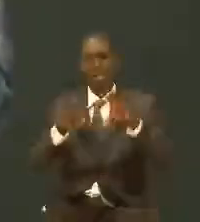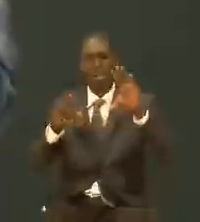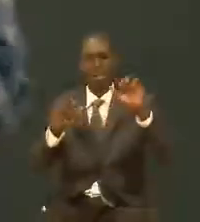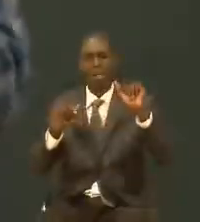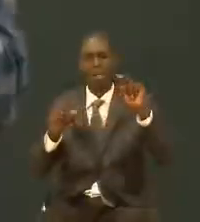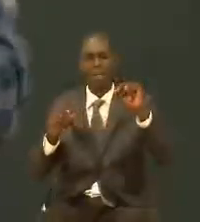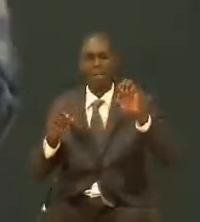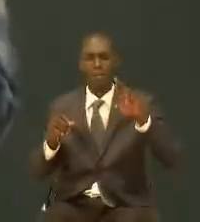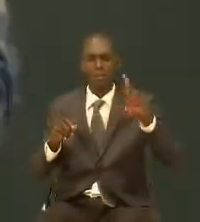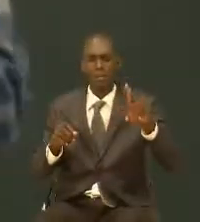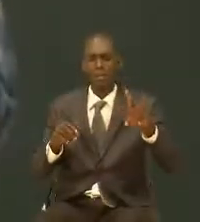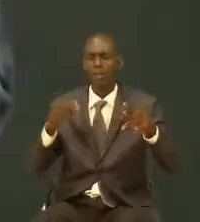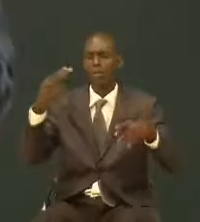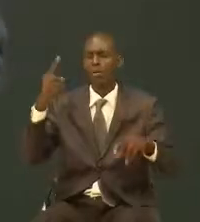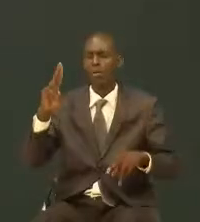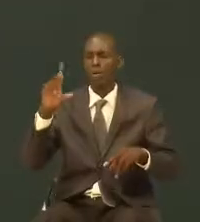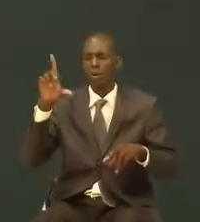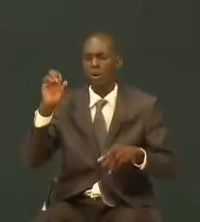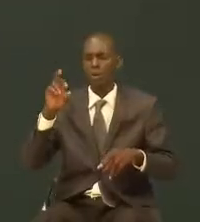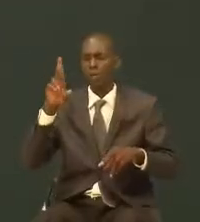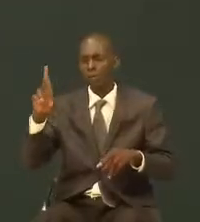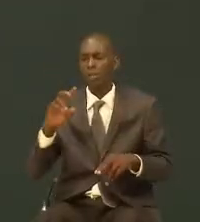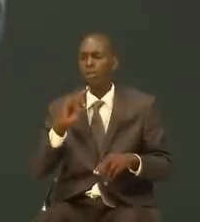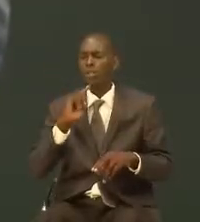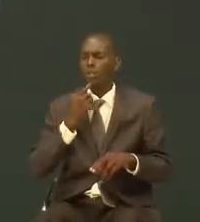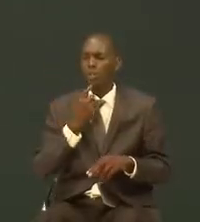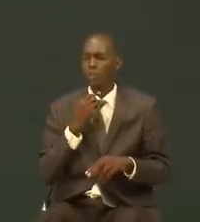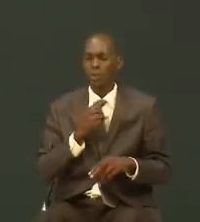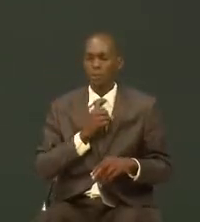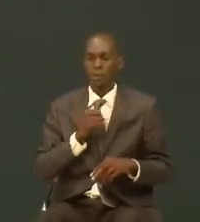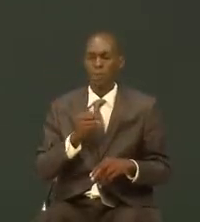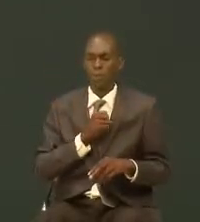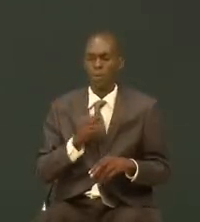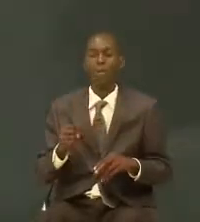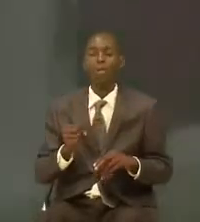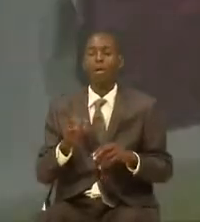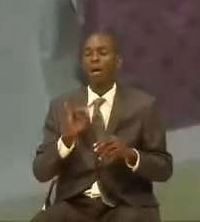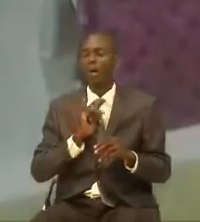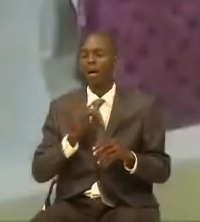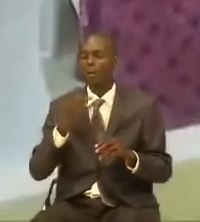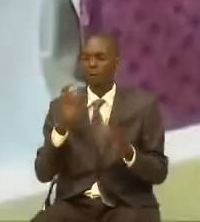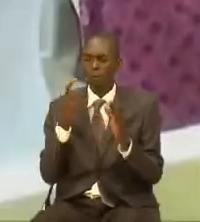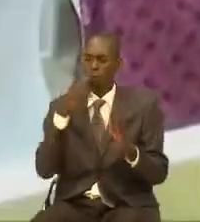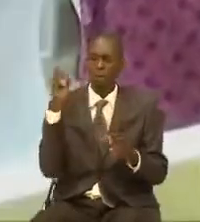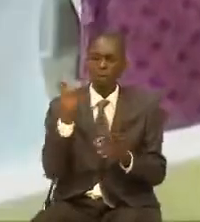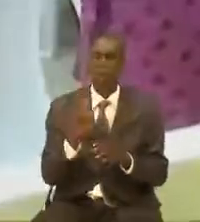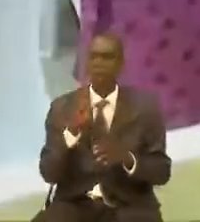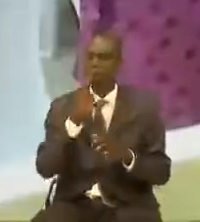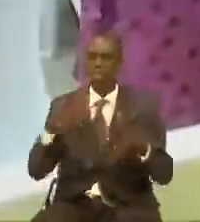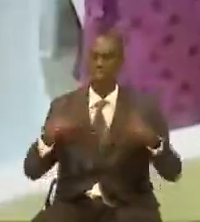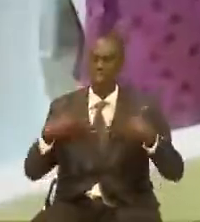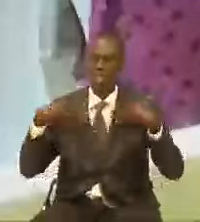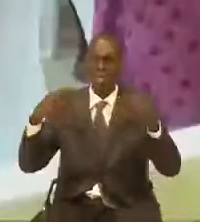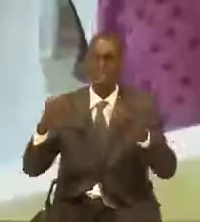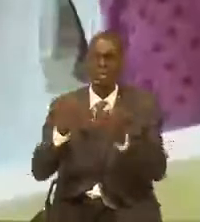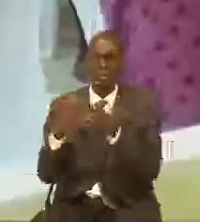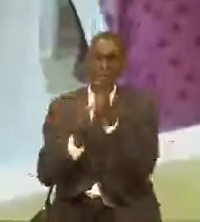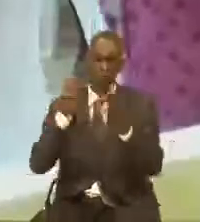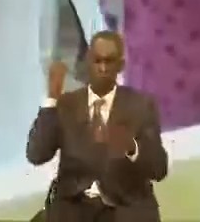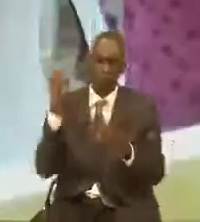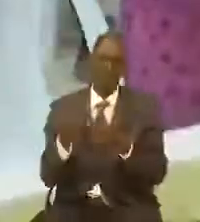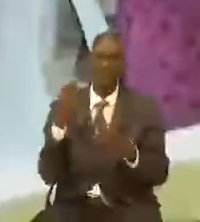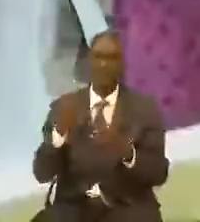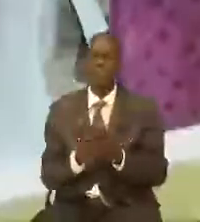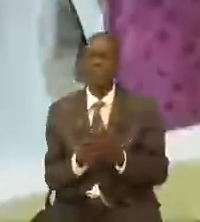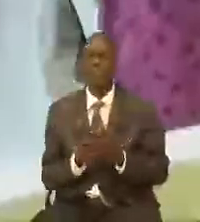like tobacco says whatever eternal problem i command be healed in jesus name